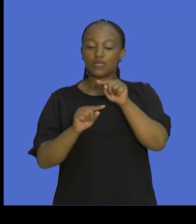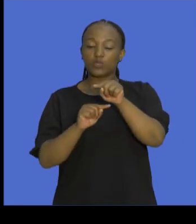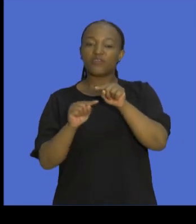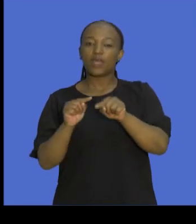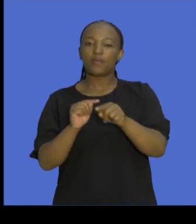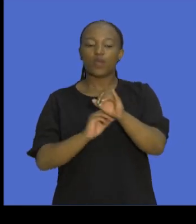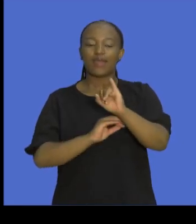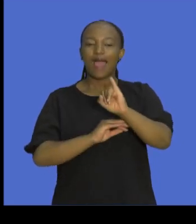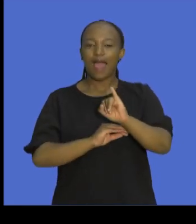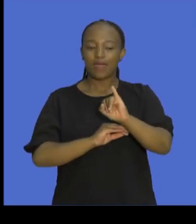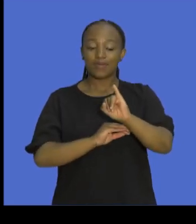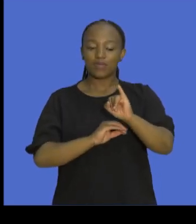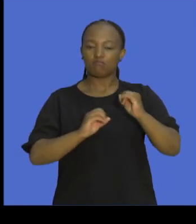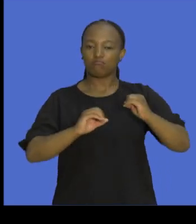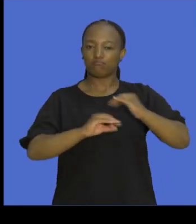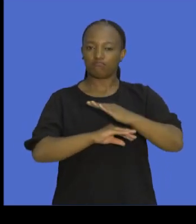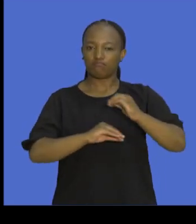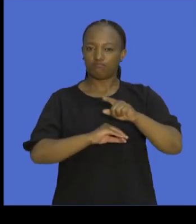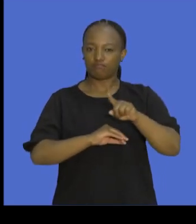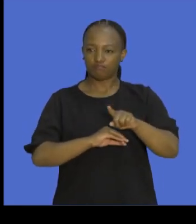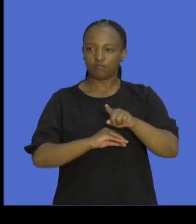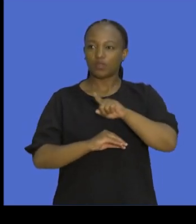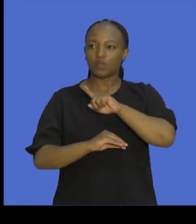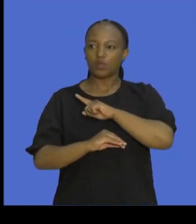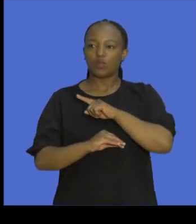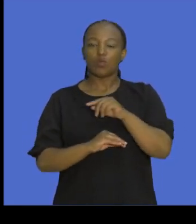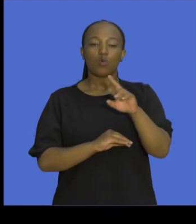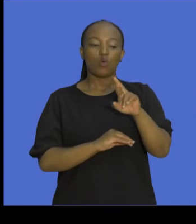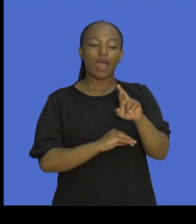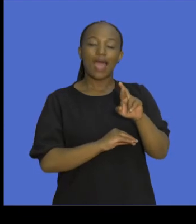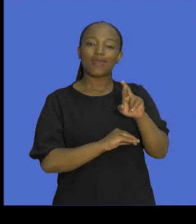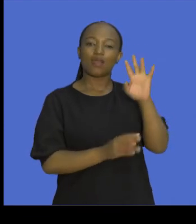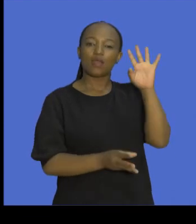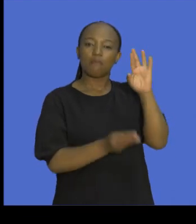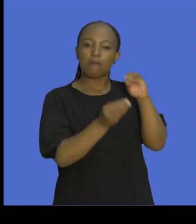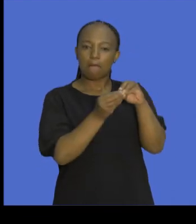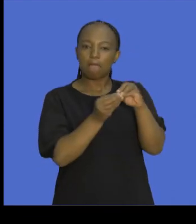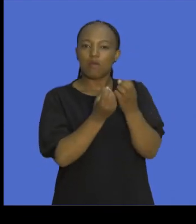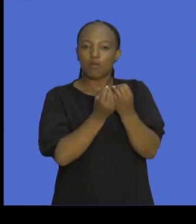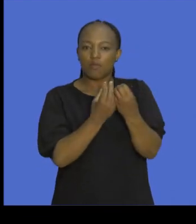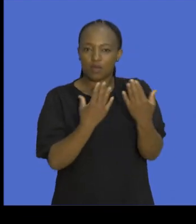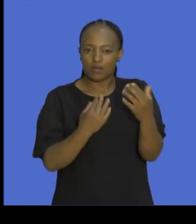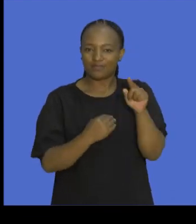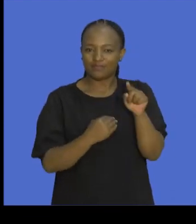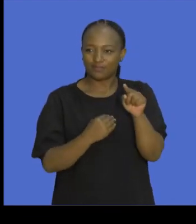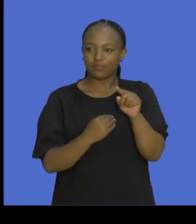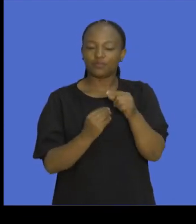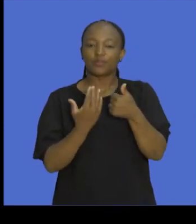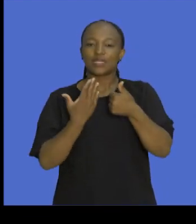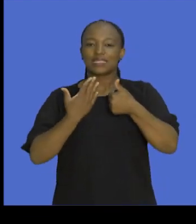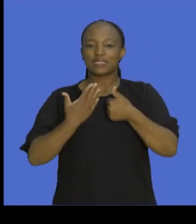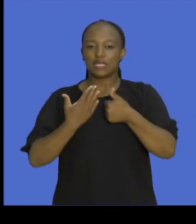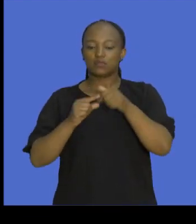I total, okay? So R total, which is the effective resistance of the 2 identical resistors, is equals to